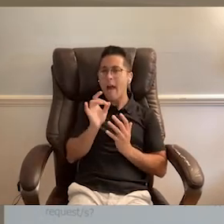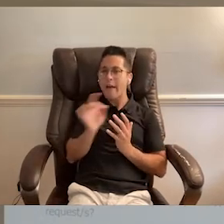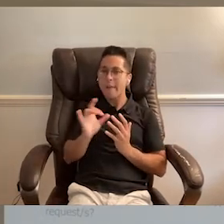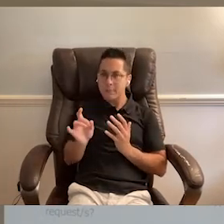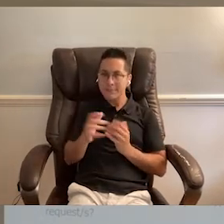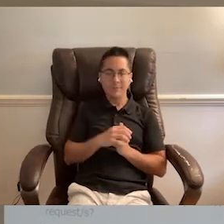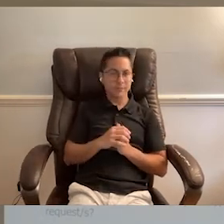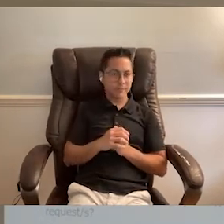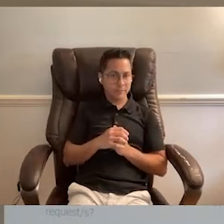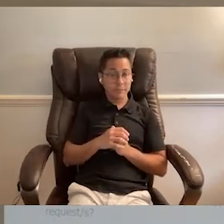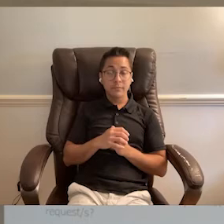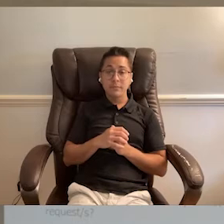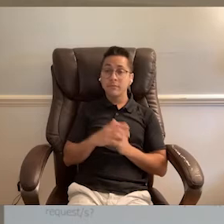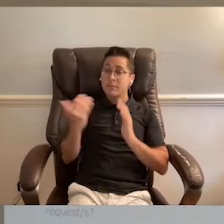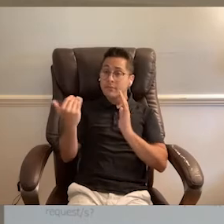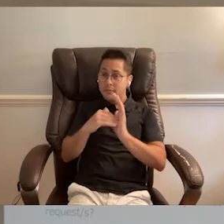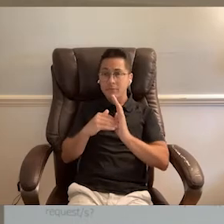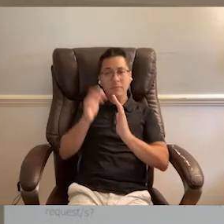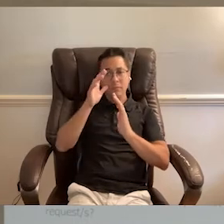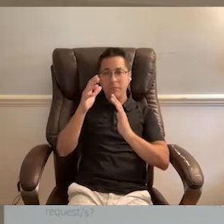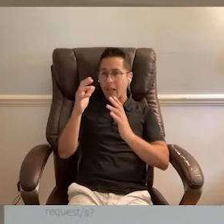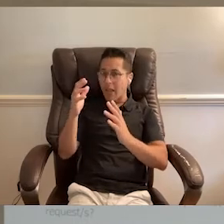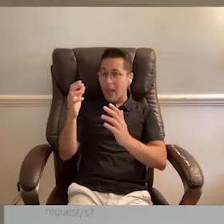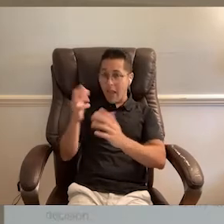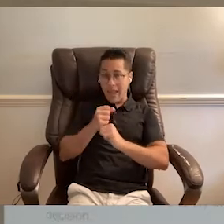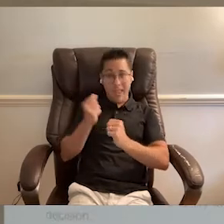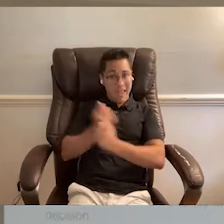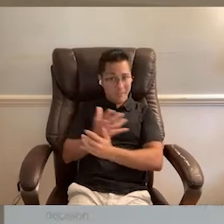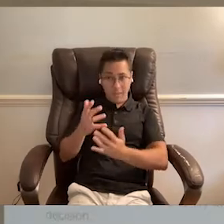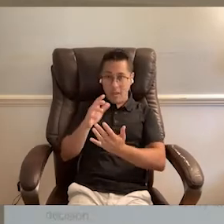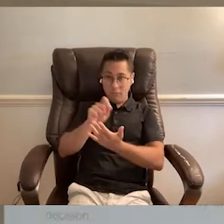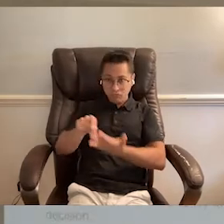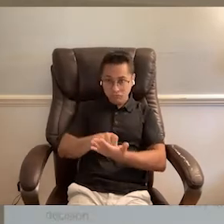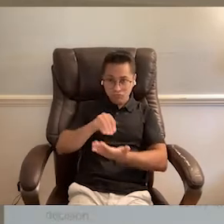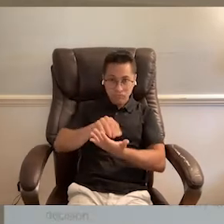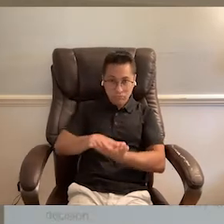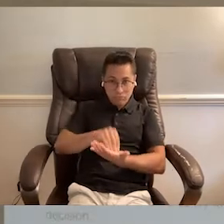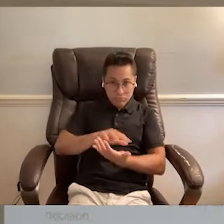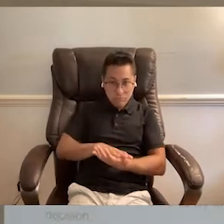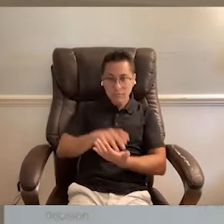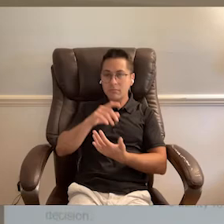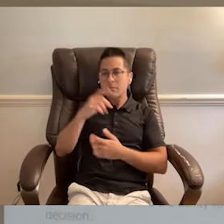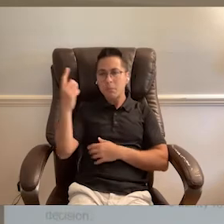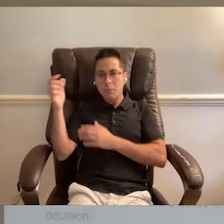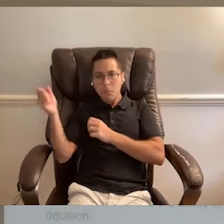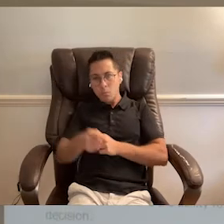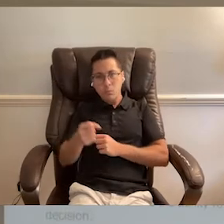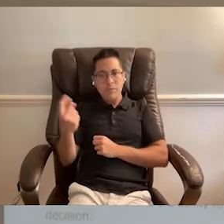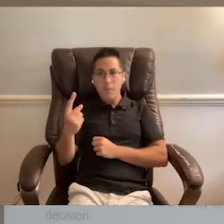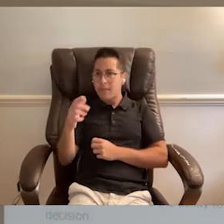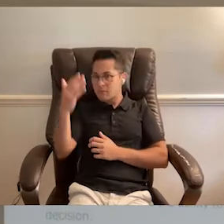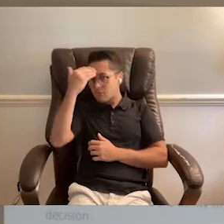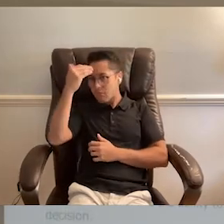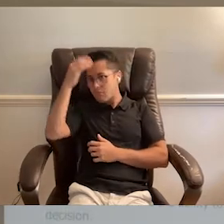Again, you're going to get everything in writing. You're going to bring somebody who's knowledgeable with you. Parents do not have the